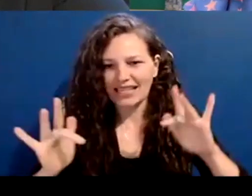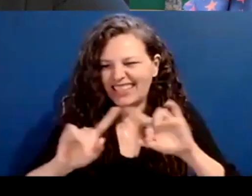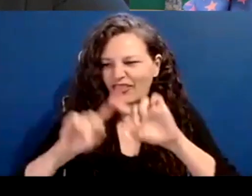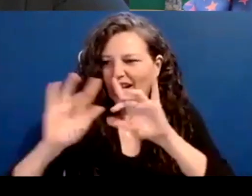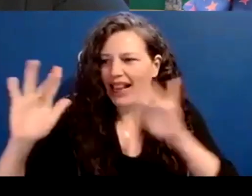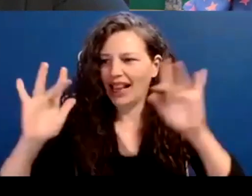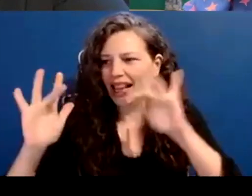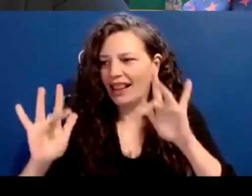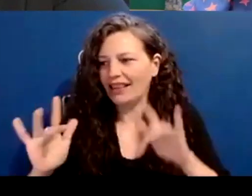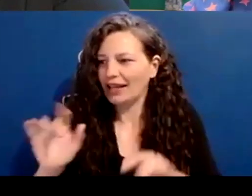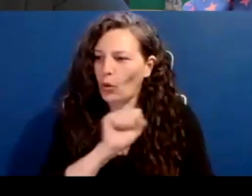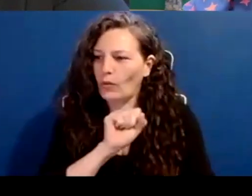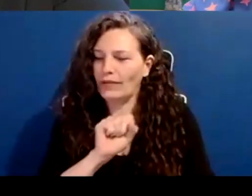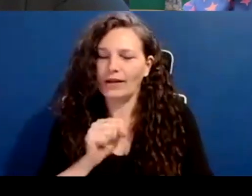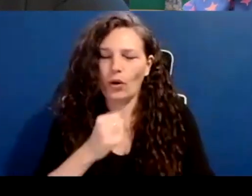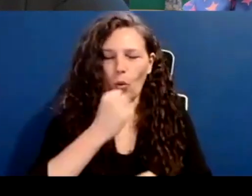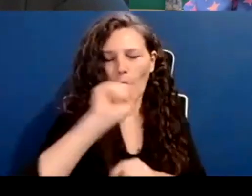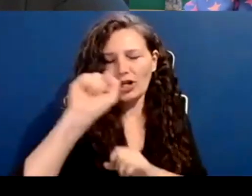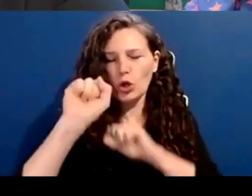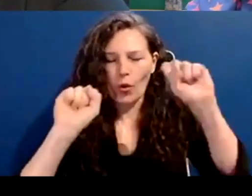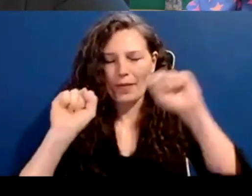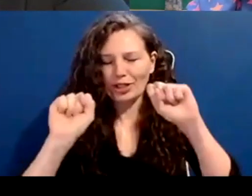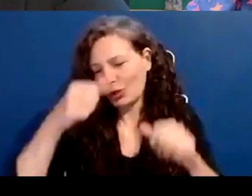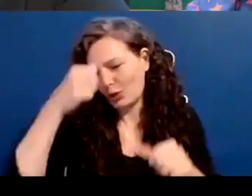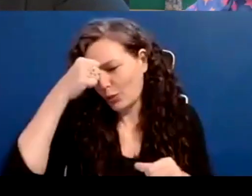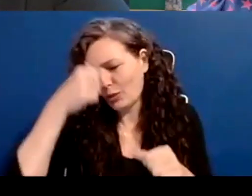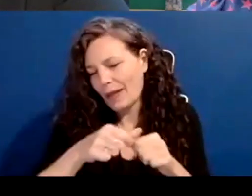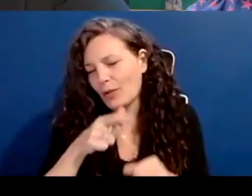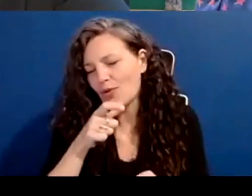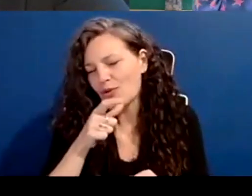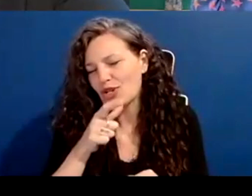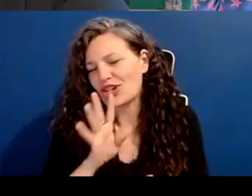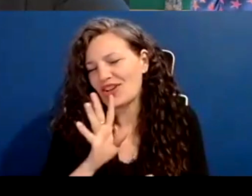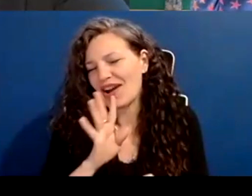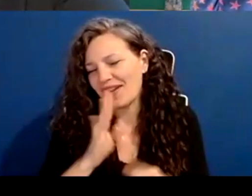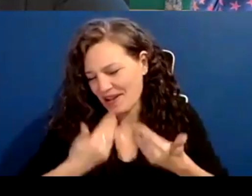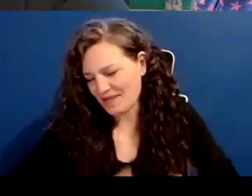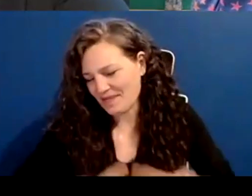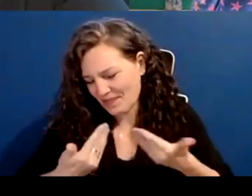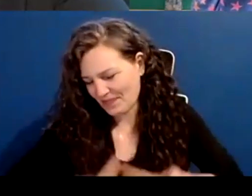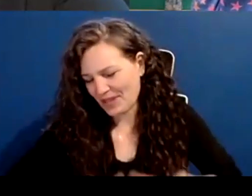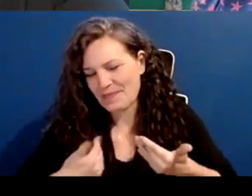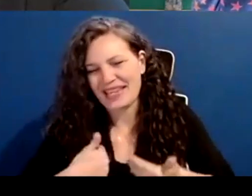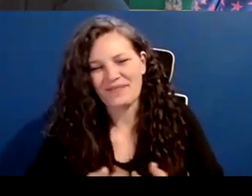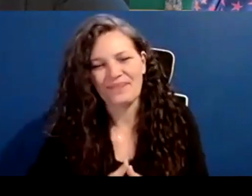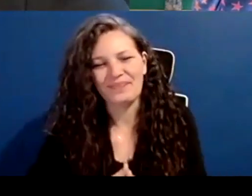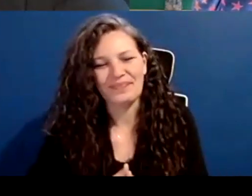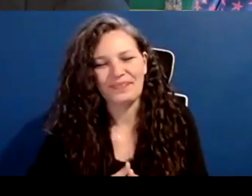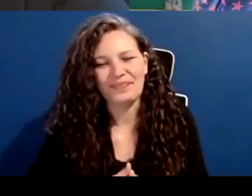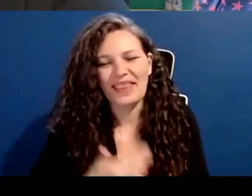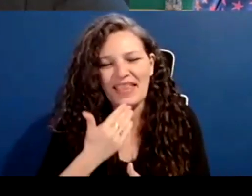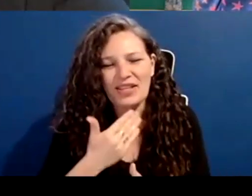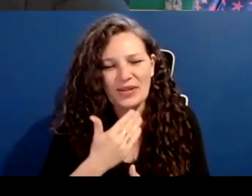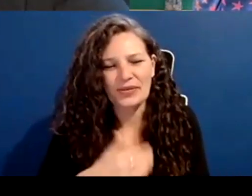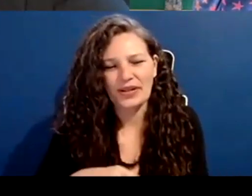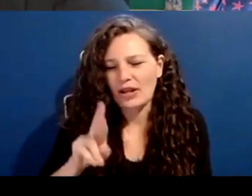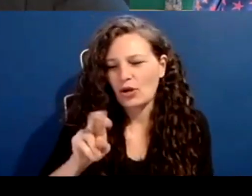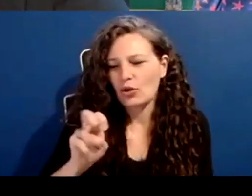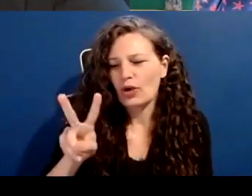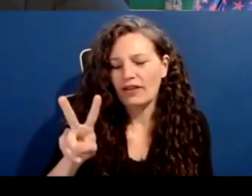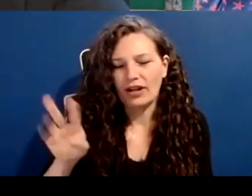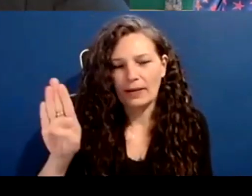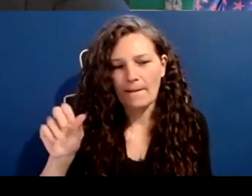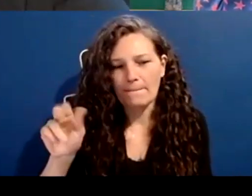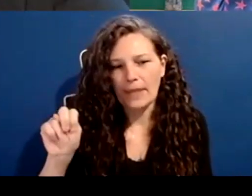to. Great to be here. Thank you so much, Dr. Kenny. I also forgot to mention that I